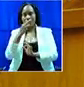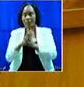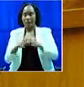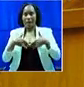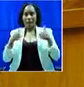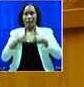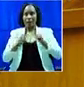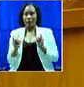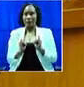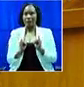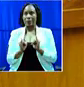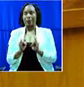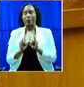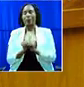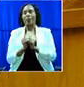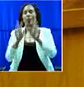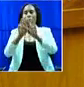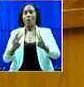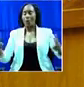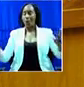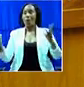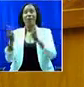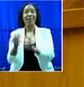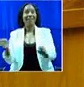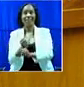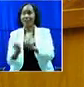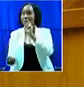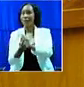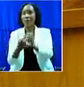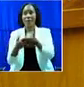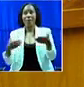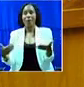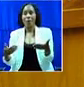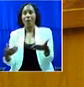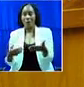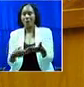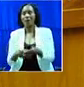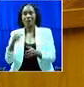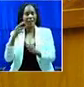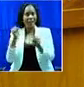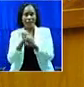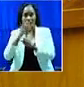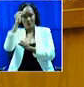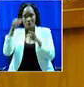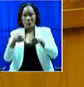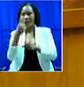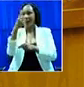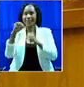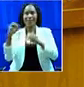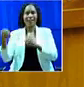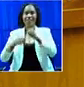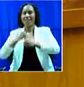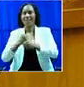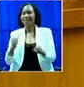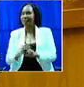the world has known in more than a century. Since then, the coronavirus